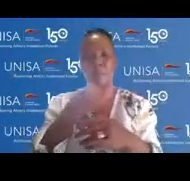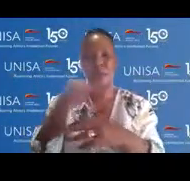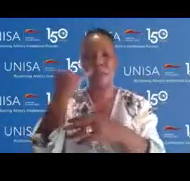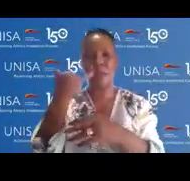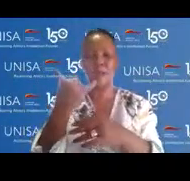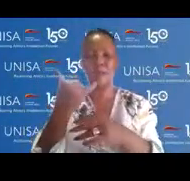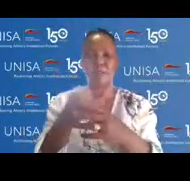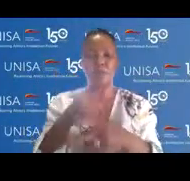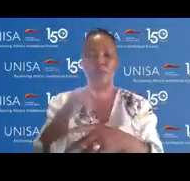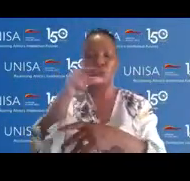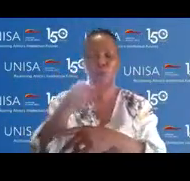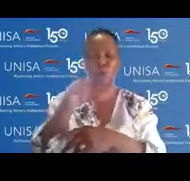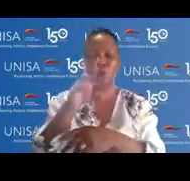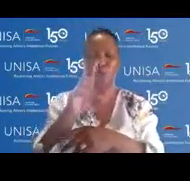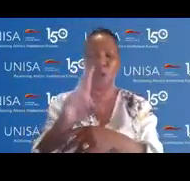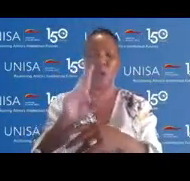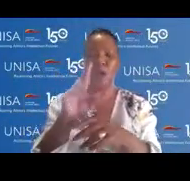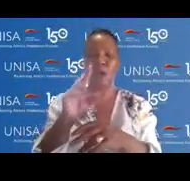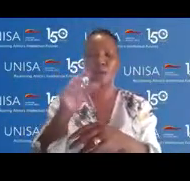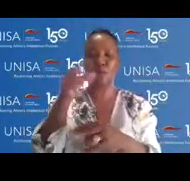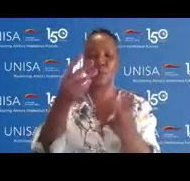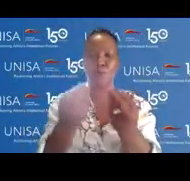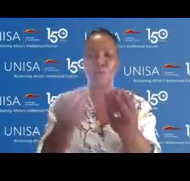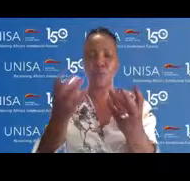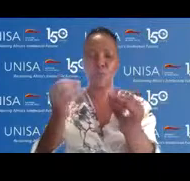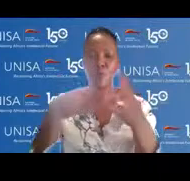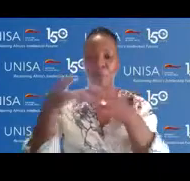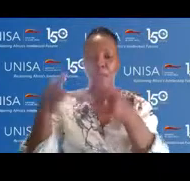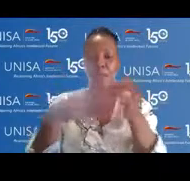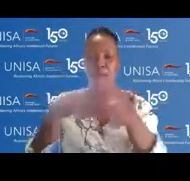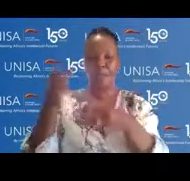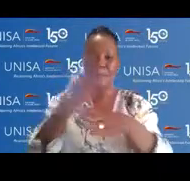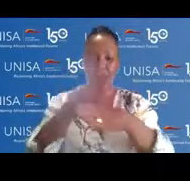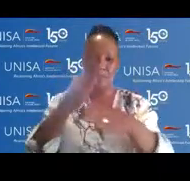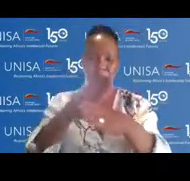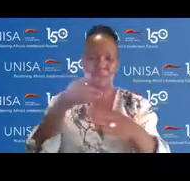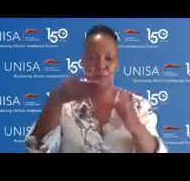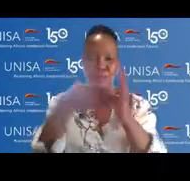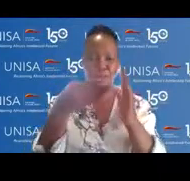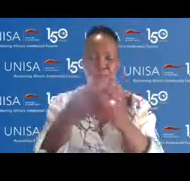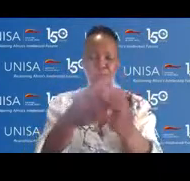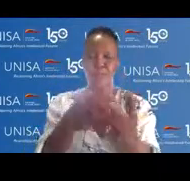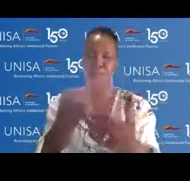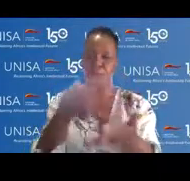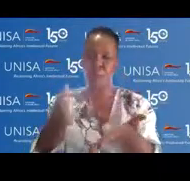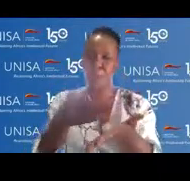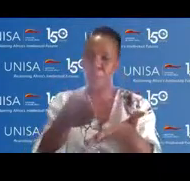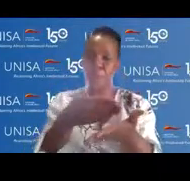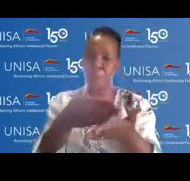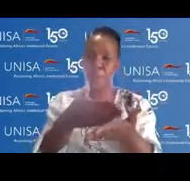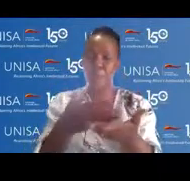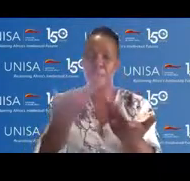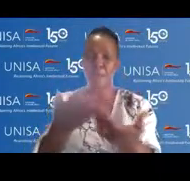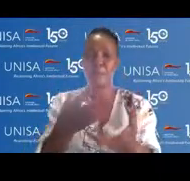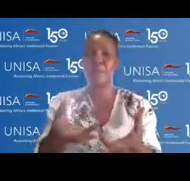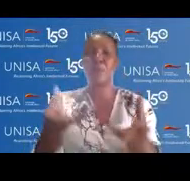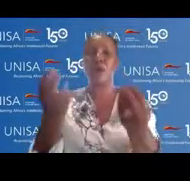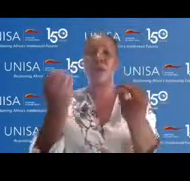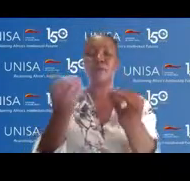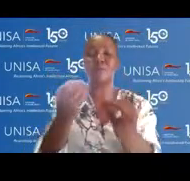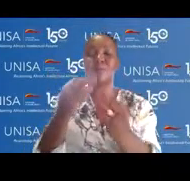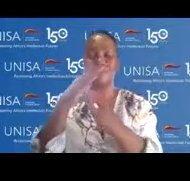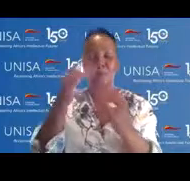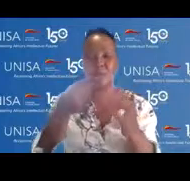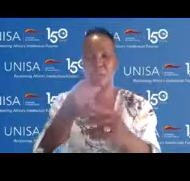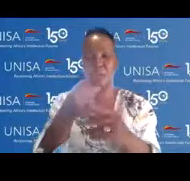code built-in function already. So if you didn't have this one, you might just find it right over there. But again, it depends on the type